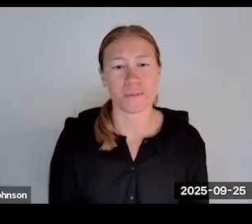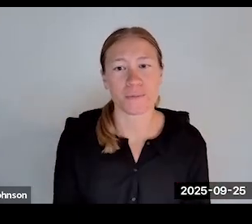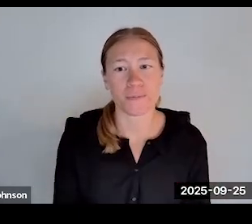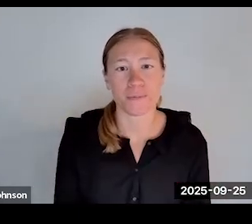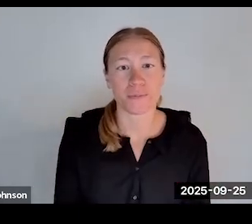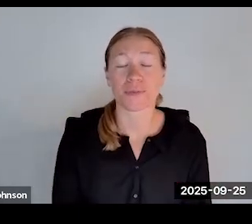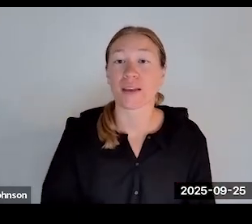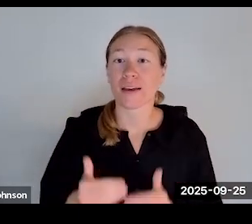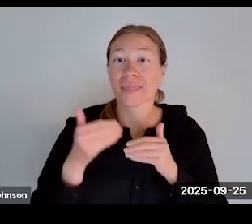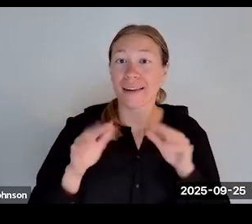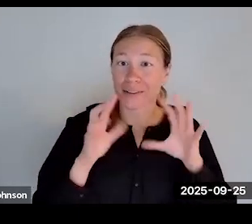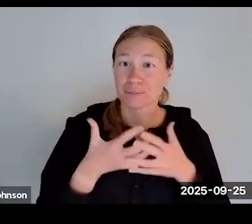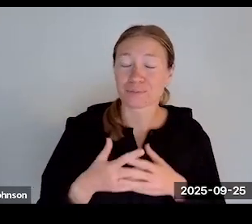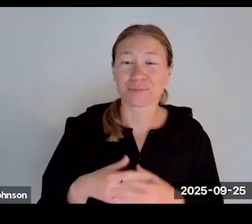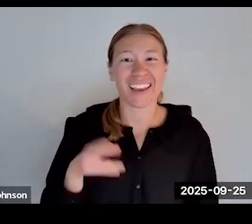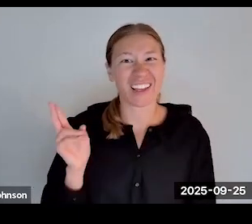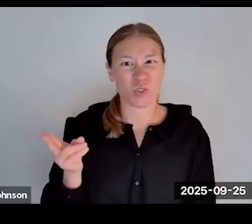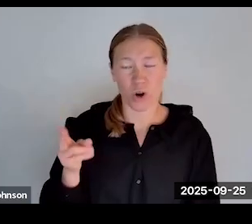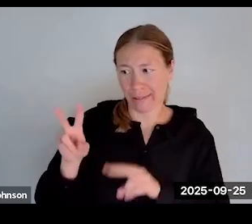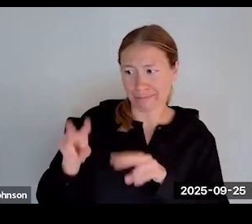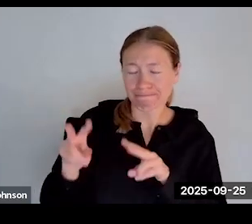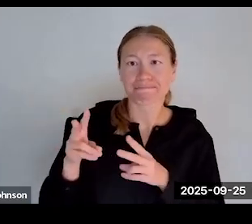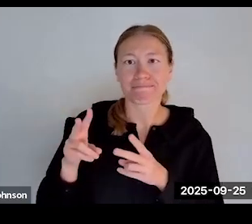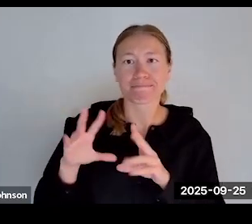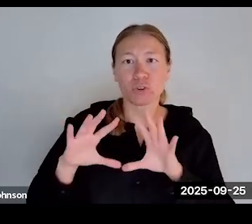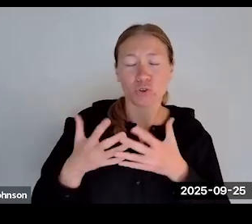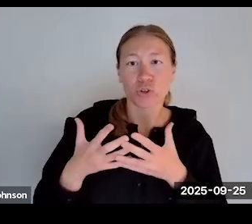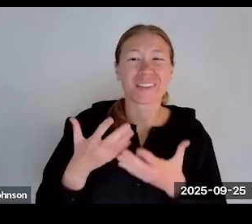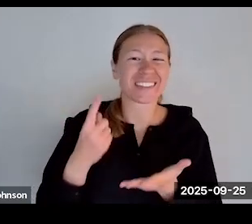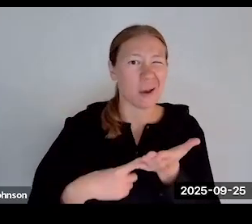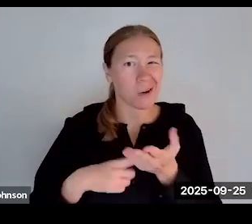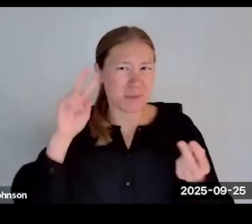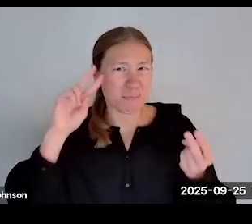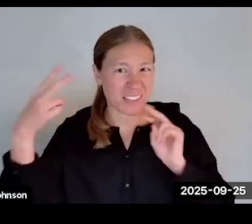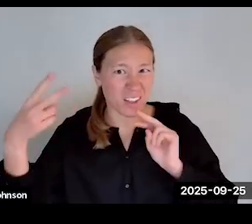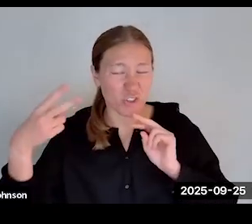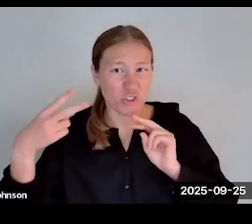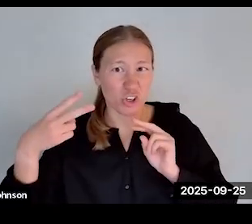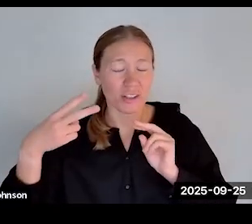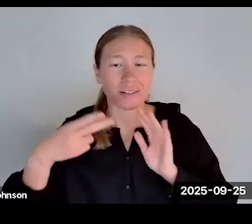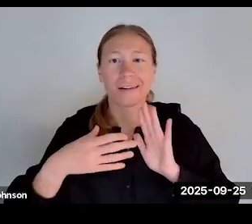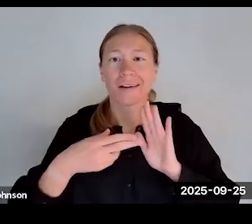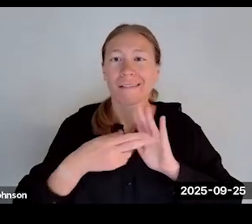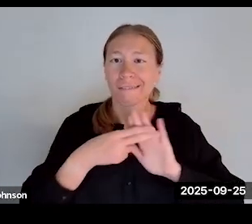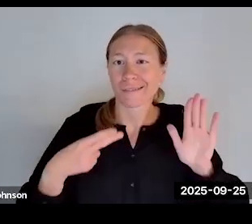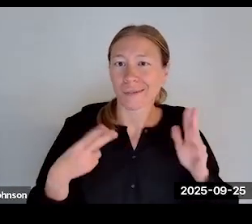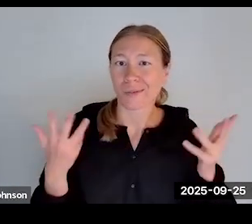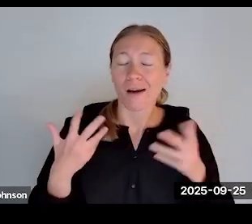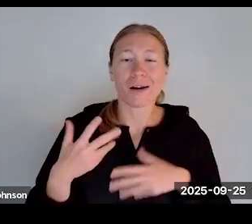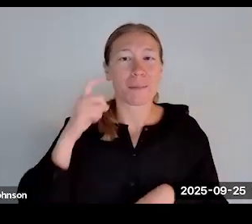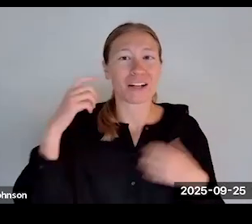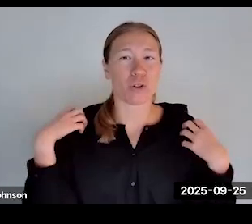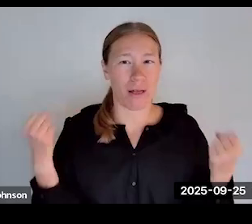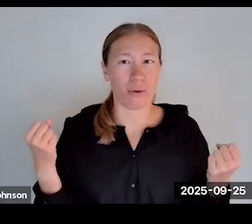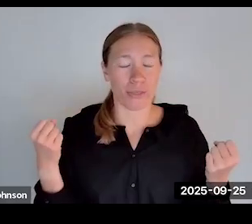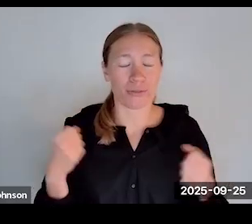The next category of historically stigmatized and sometimes misunderstood conditions include mental health conditions. Although